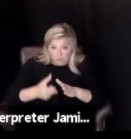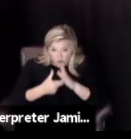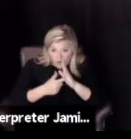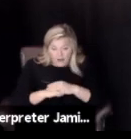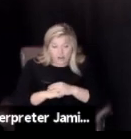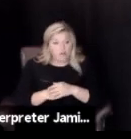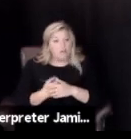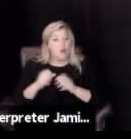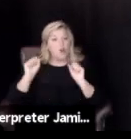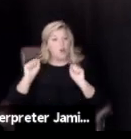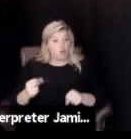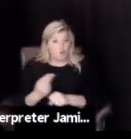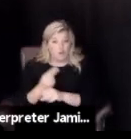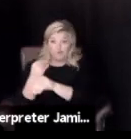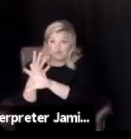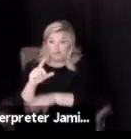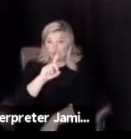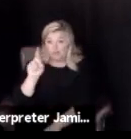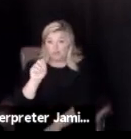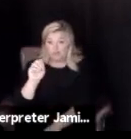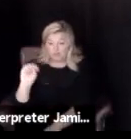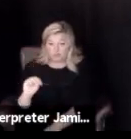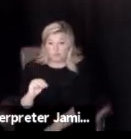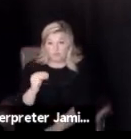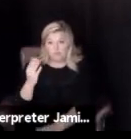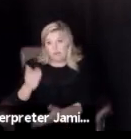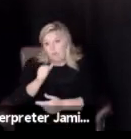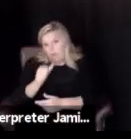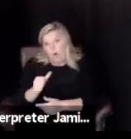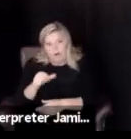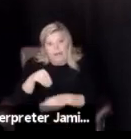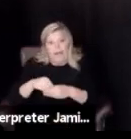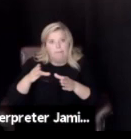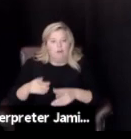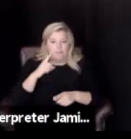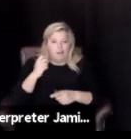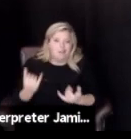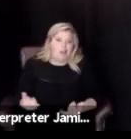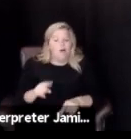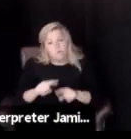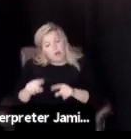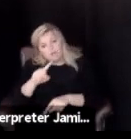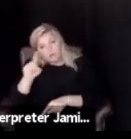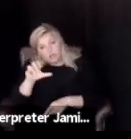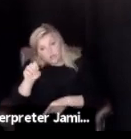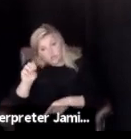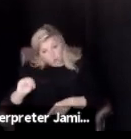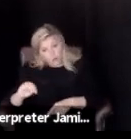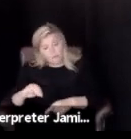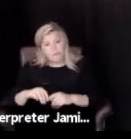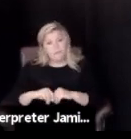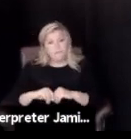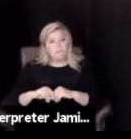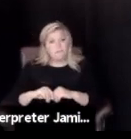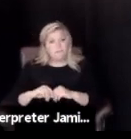via Zoom? Today, they're probably not going to maybe not do it from the office, but do we do it via Zoom? Really, how